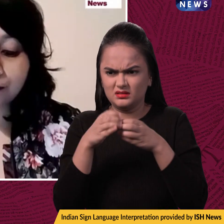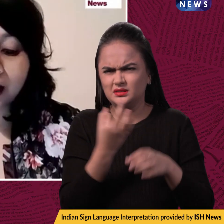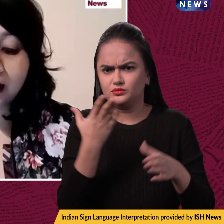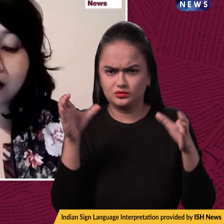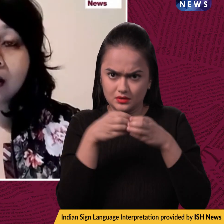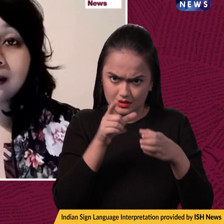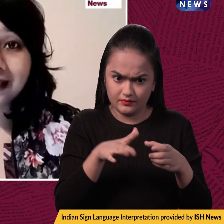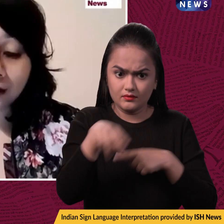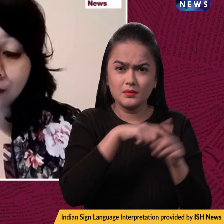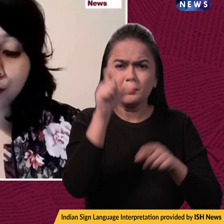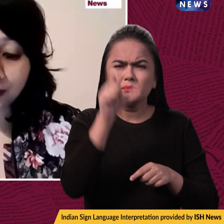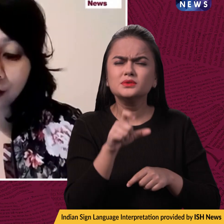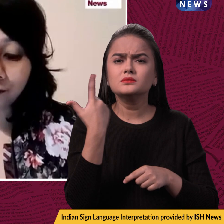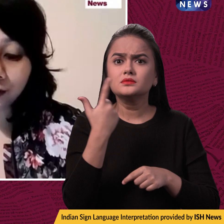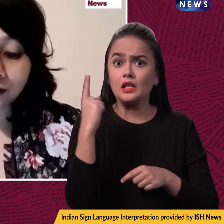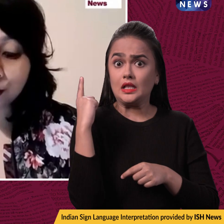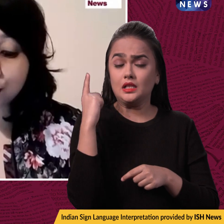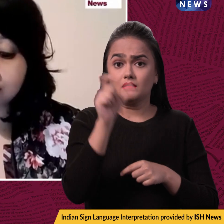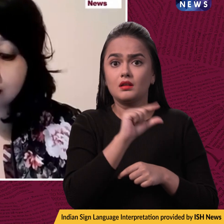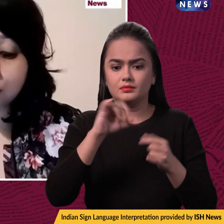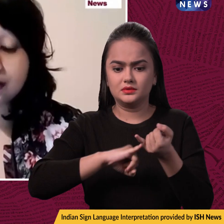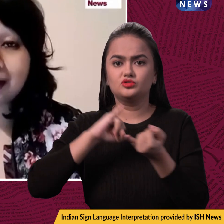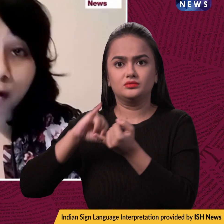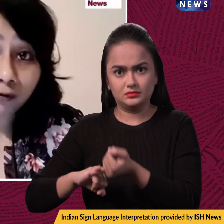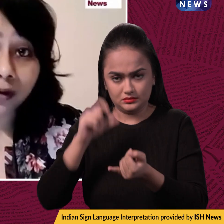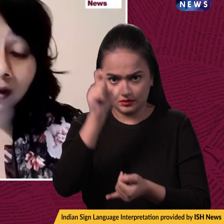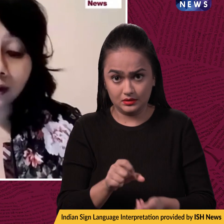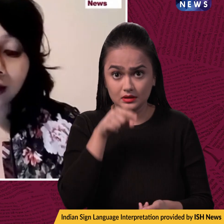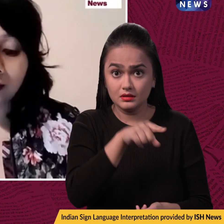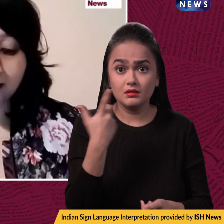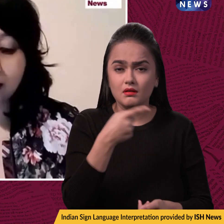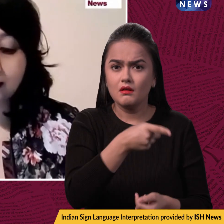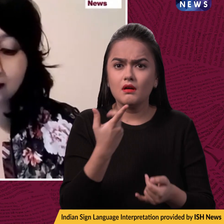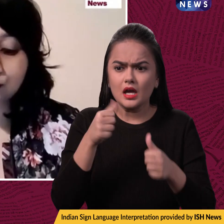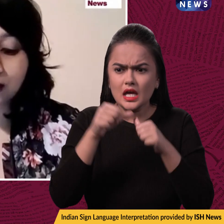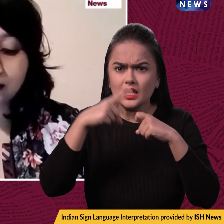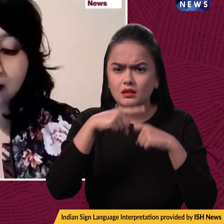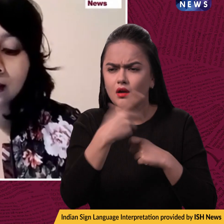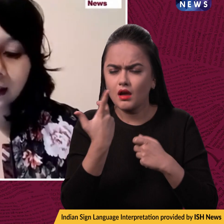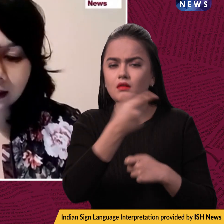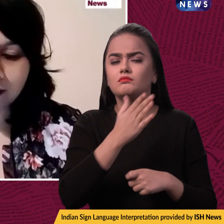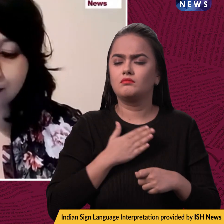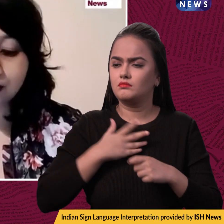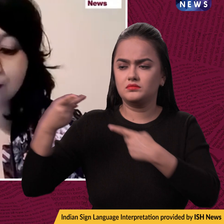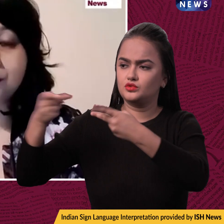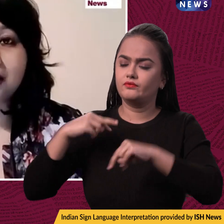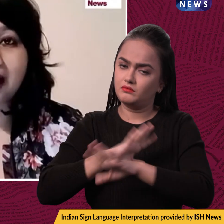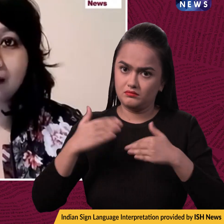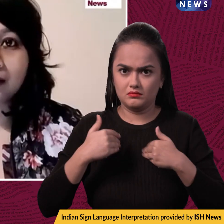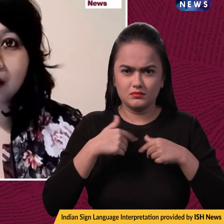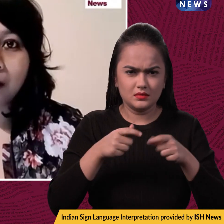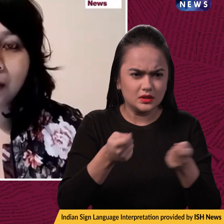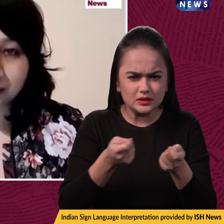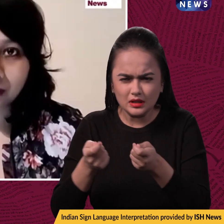to be led by Senior Police Officer Sanjay Singh will take over the Aryan Khan case, as well as 6 others that were